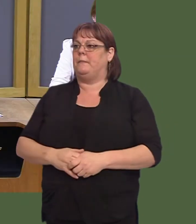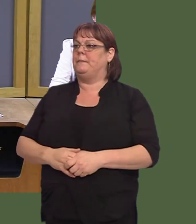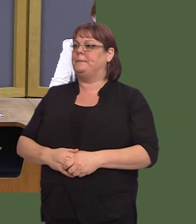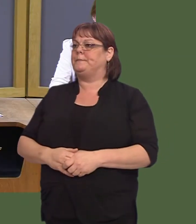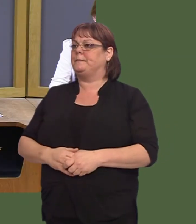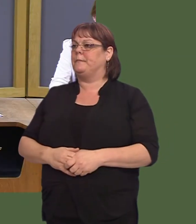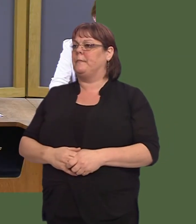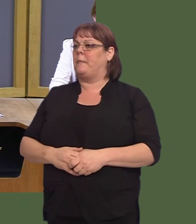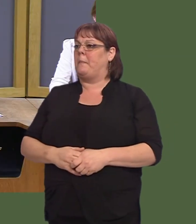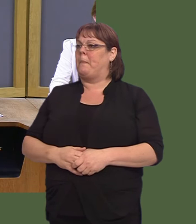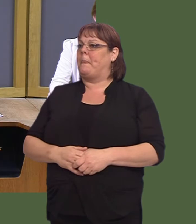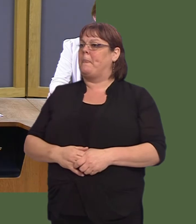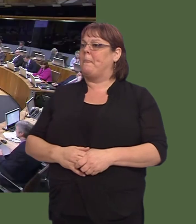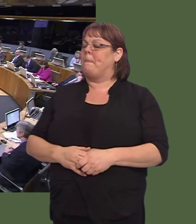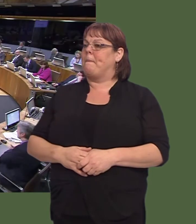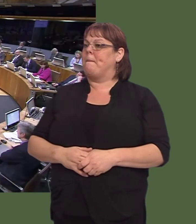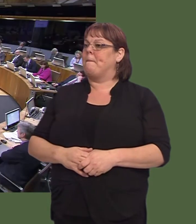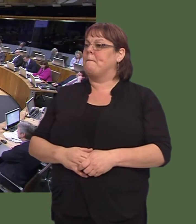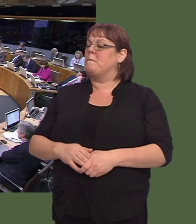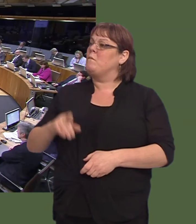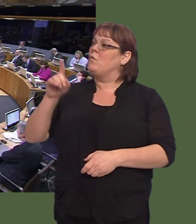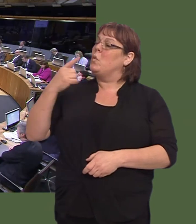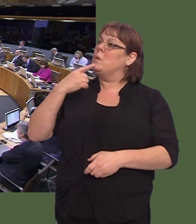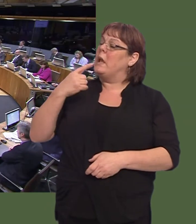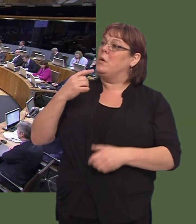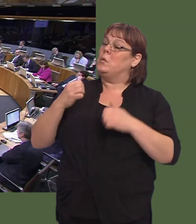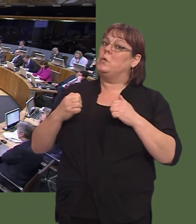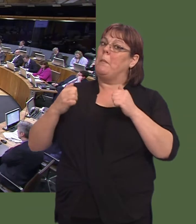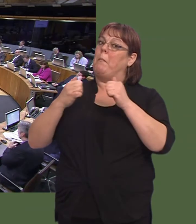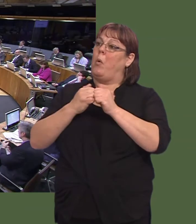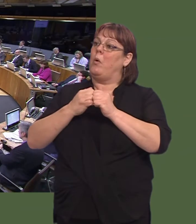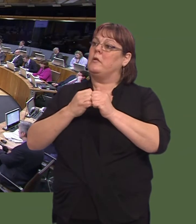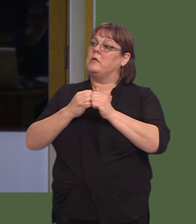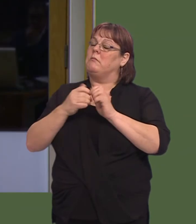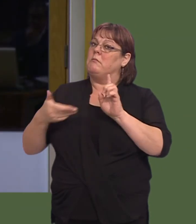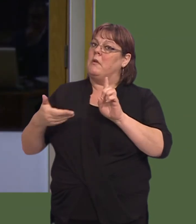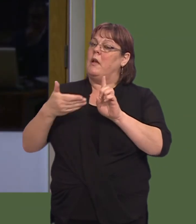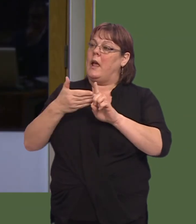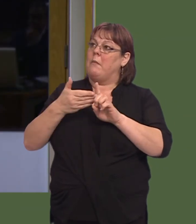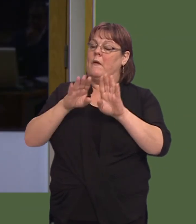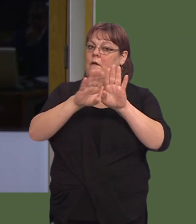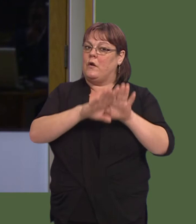First Minister, you say you support the principle of universal credit, and the aim of universal credit and the